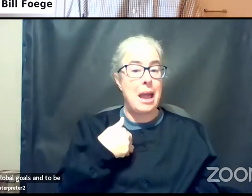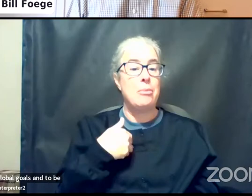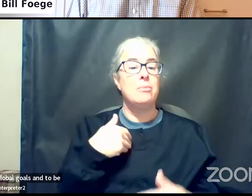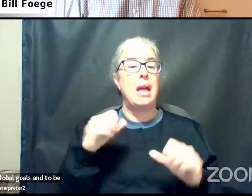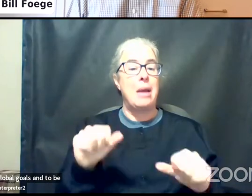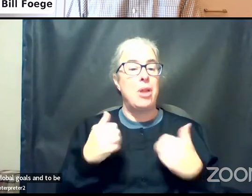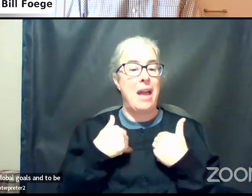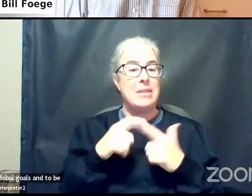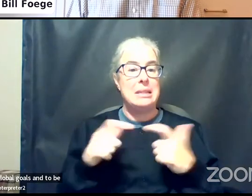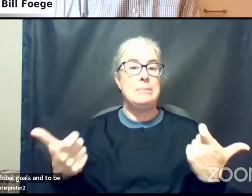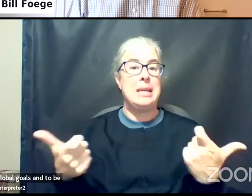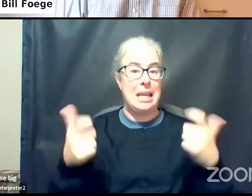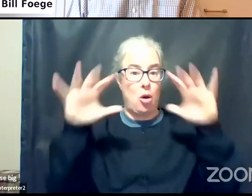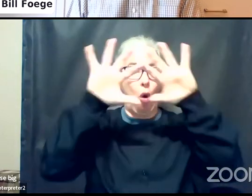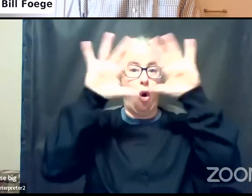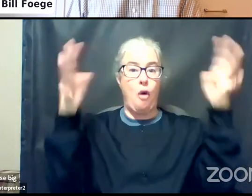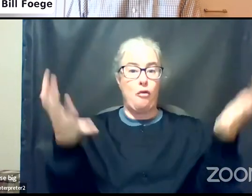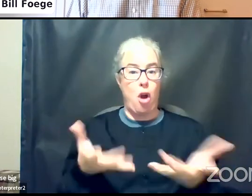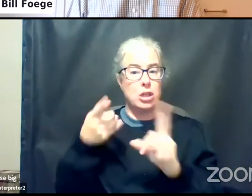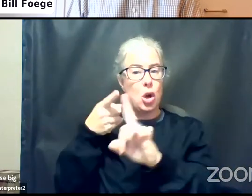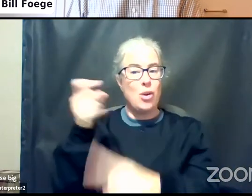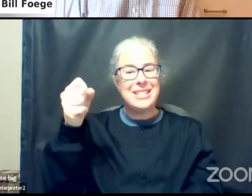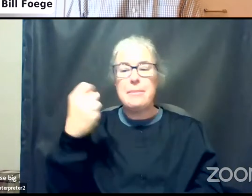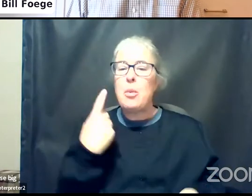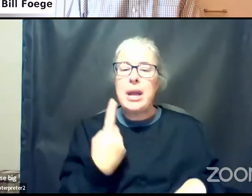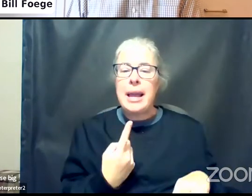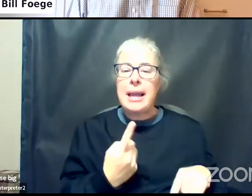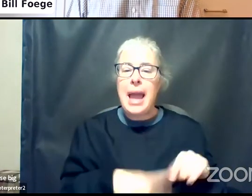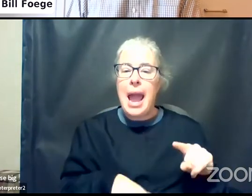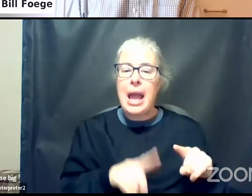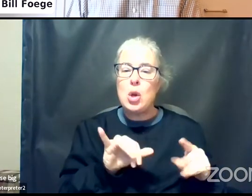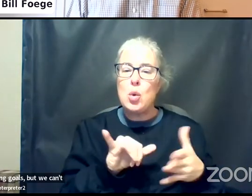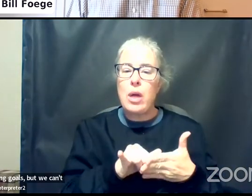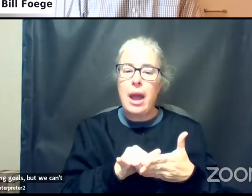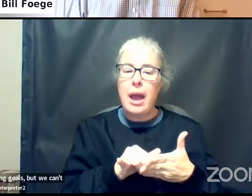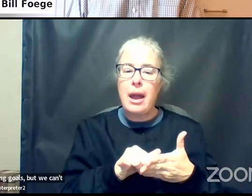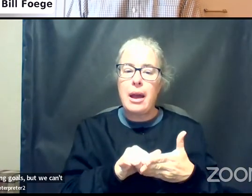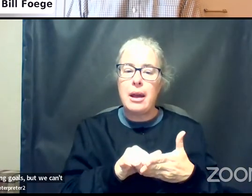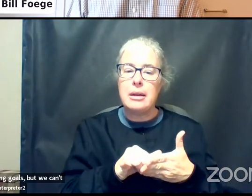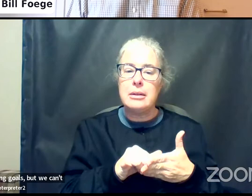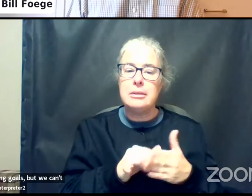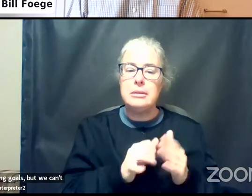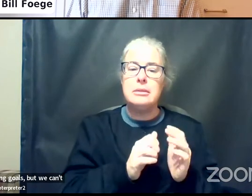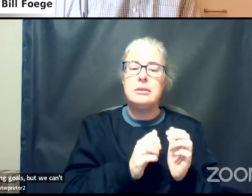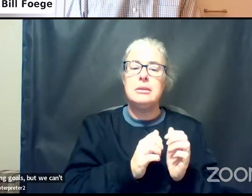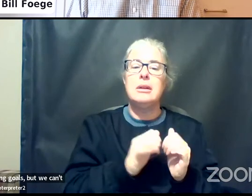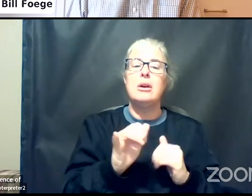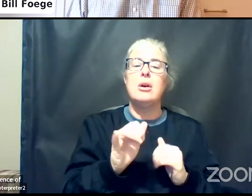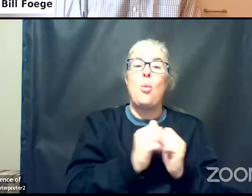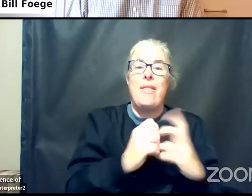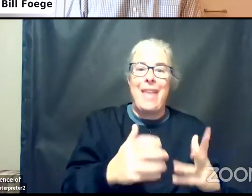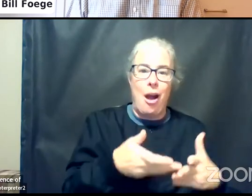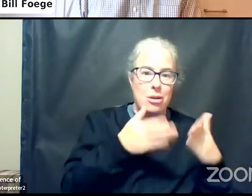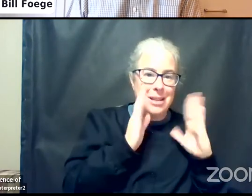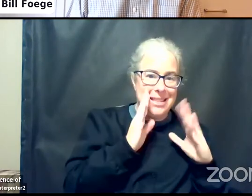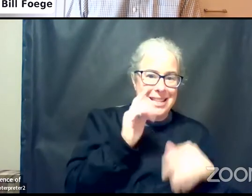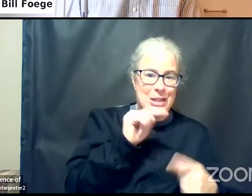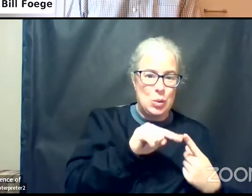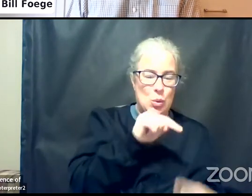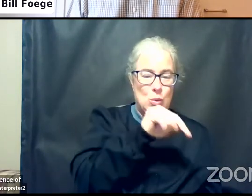these big overarching goals but we can can't do that in the absence of also listening to